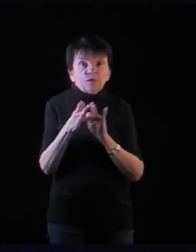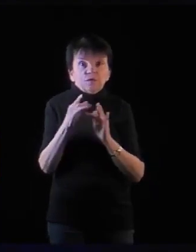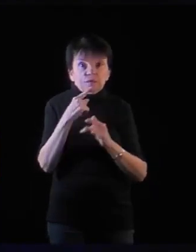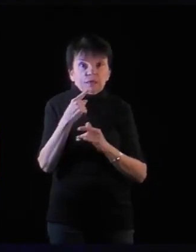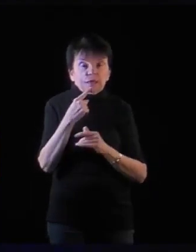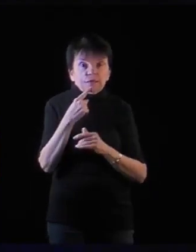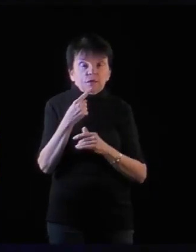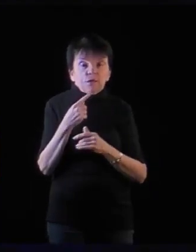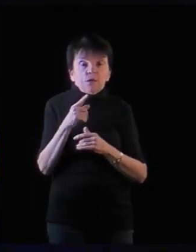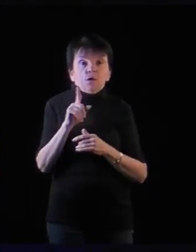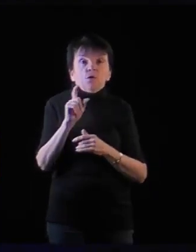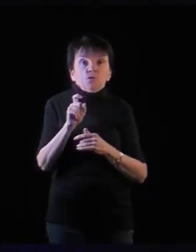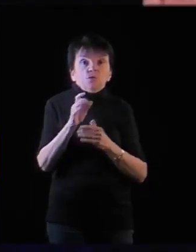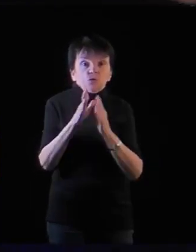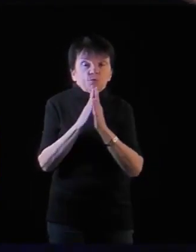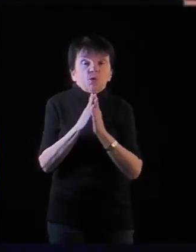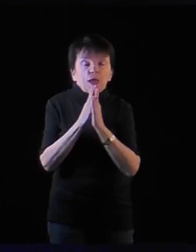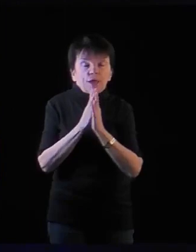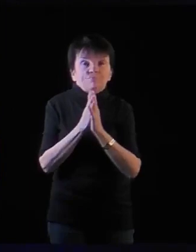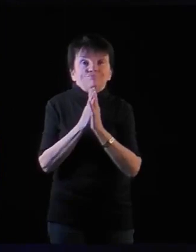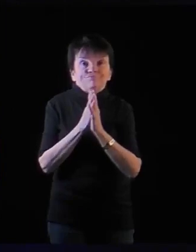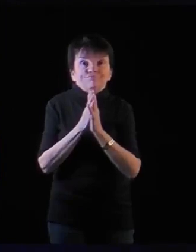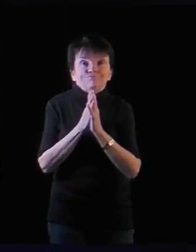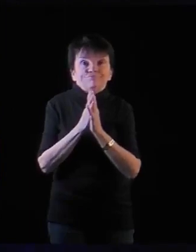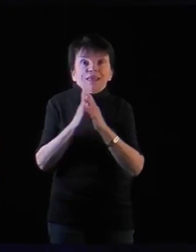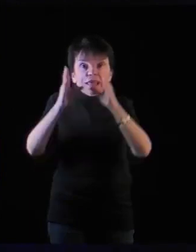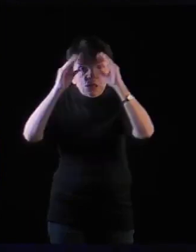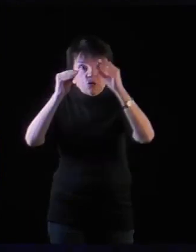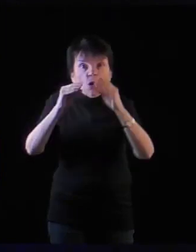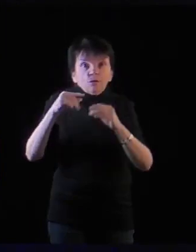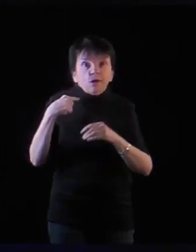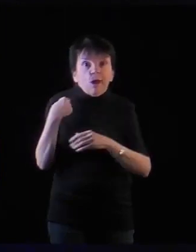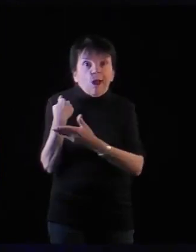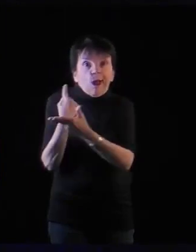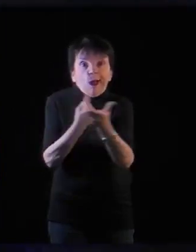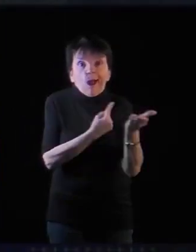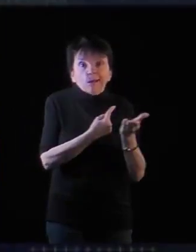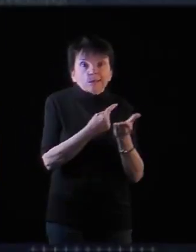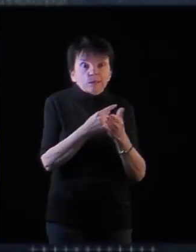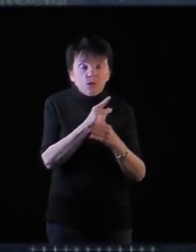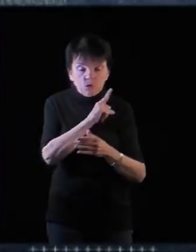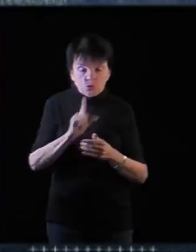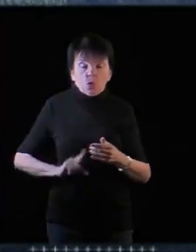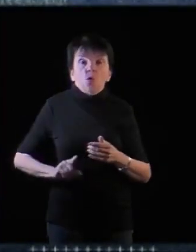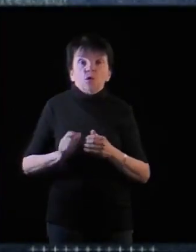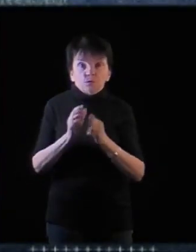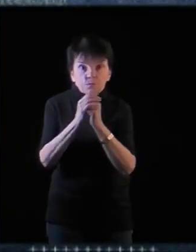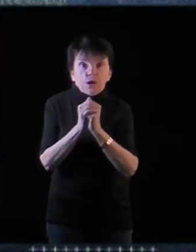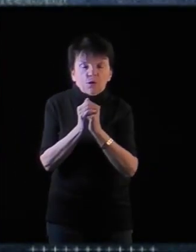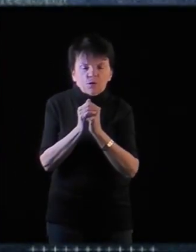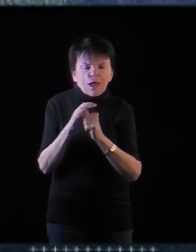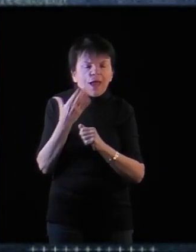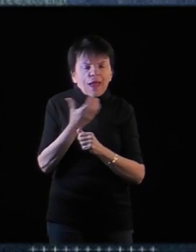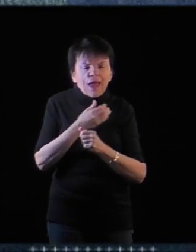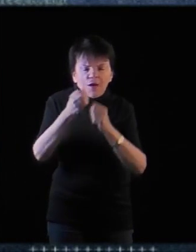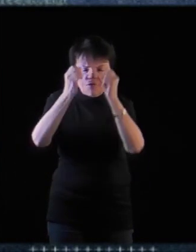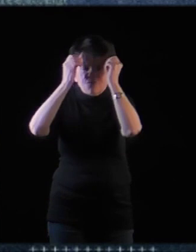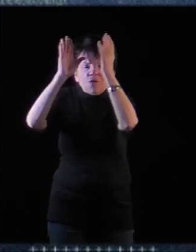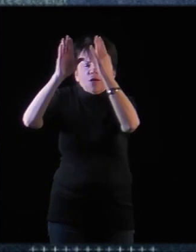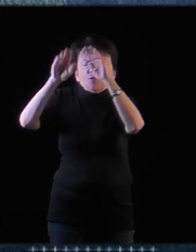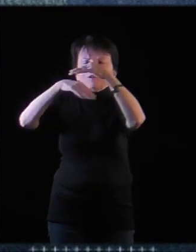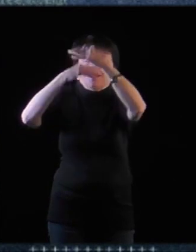he taught all of us the Lord's Prayer. This then is how you should pray. Our Father in